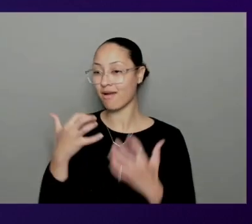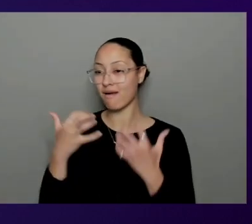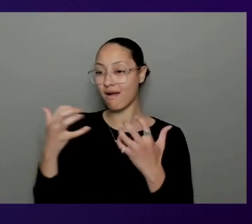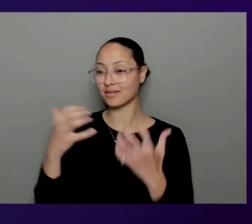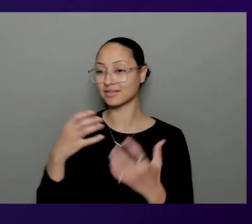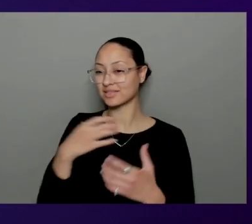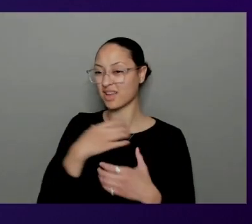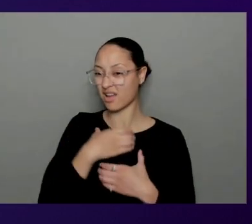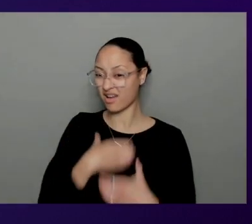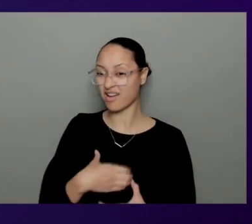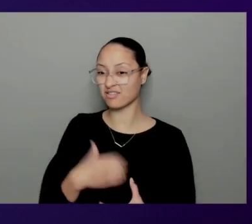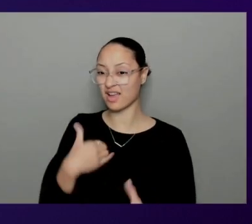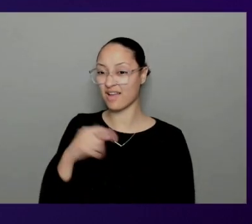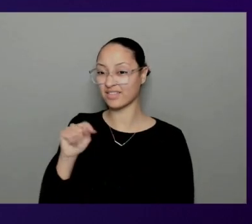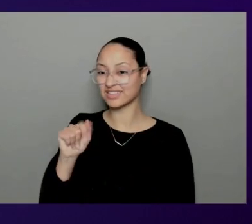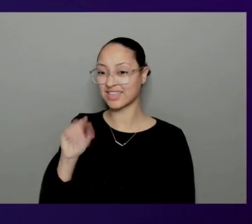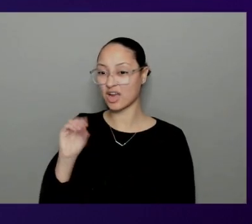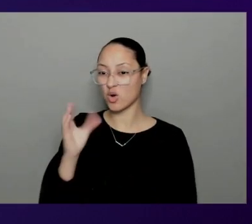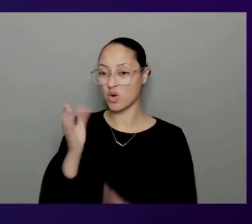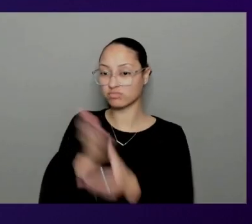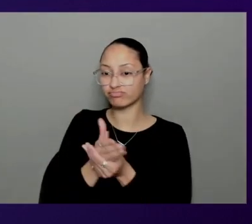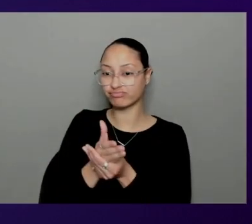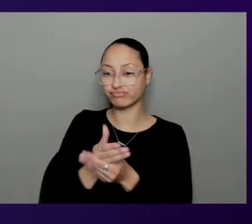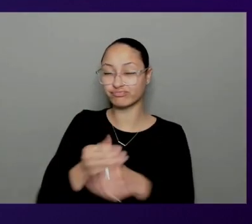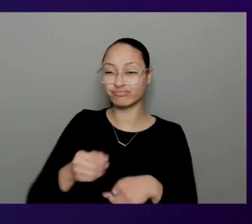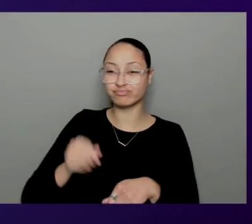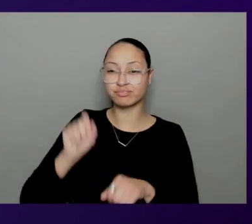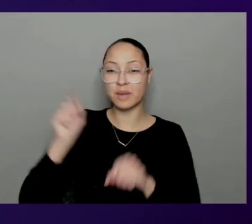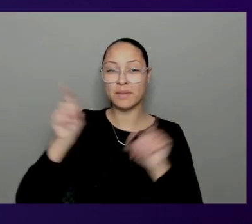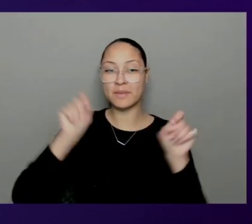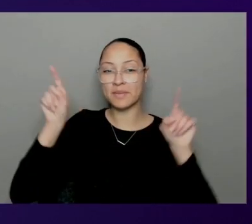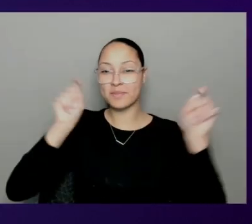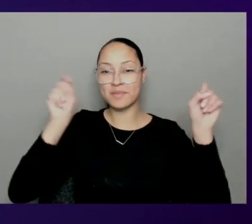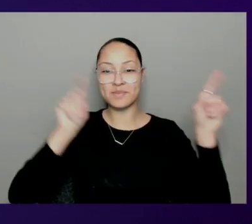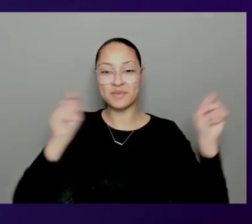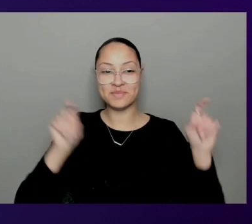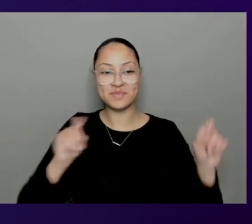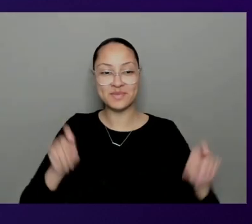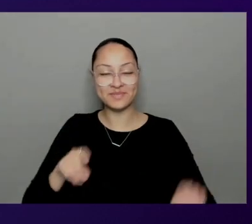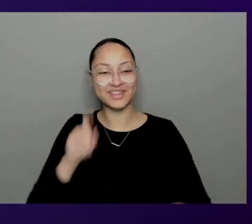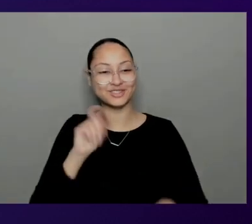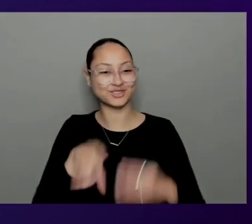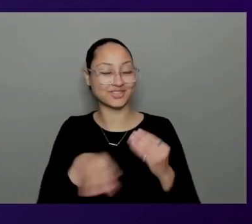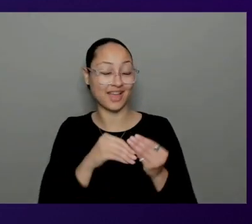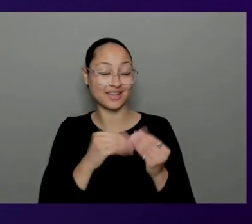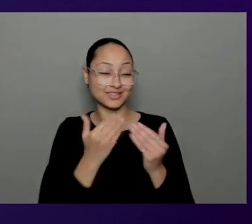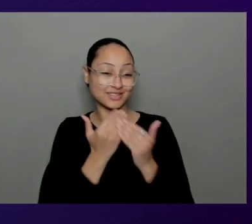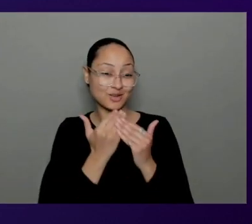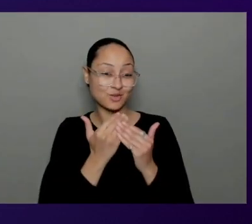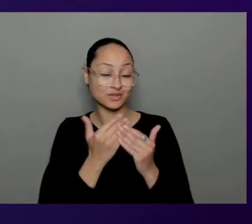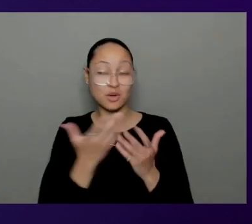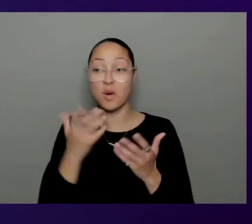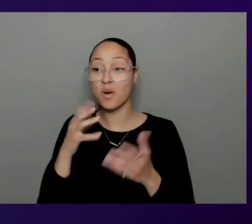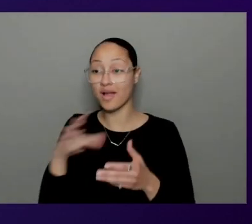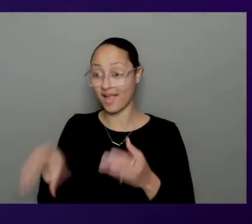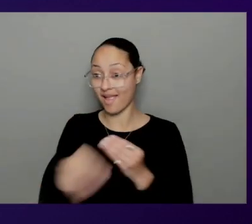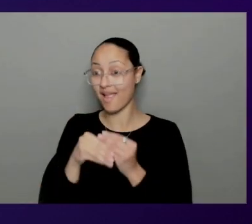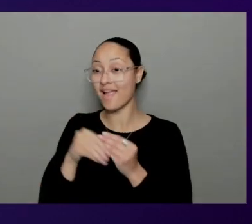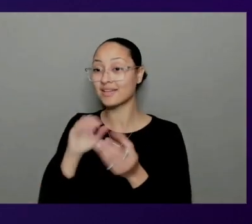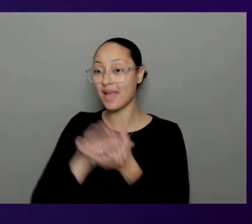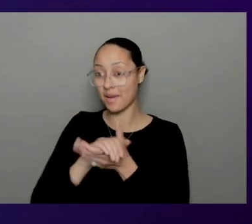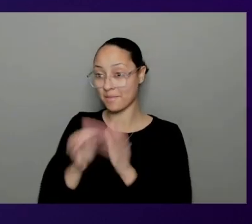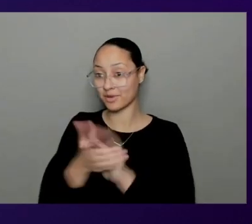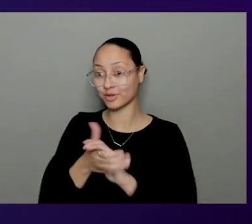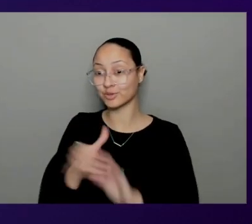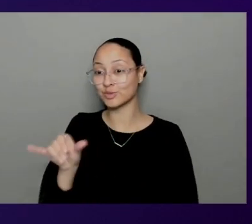coming in right now. I should have put in a sandwich. My bad. And a hamburger, because that was on the front page. Of Oh, the app. right. We're just running the